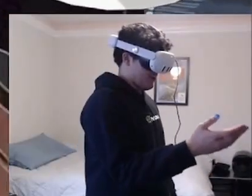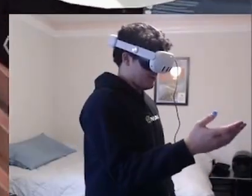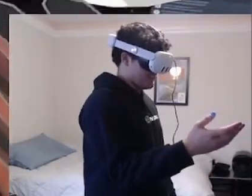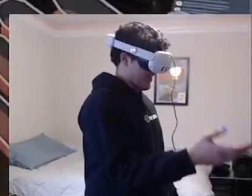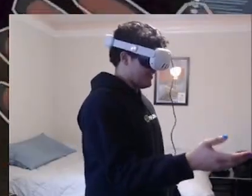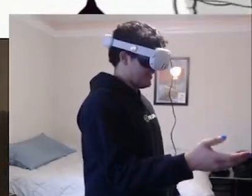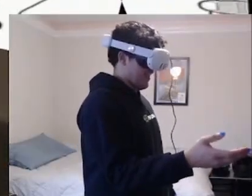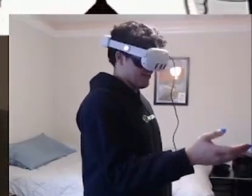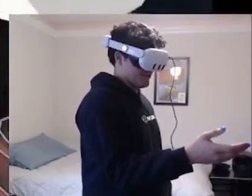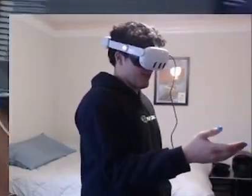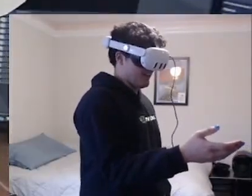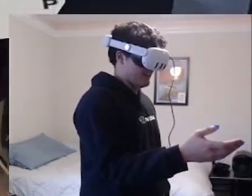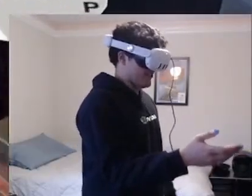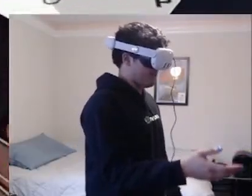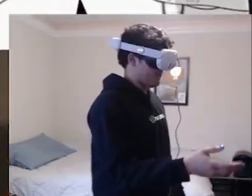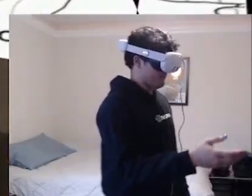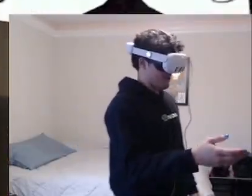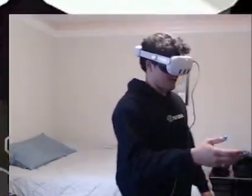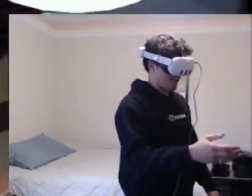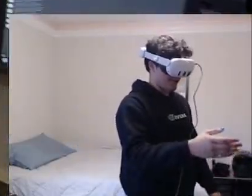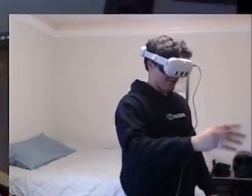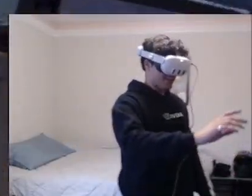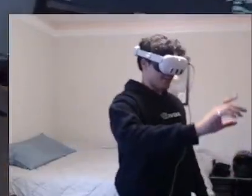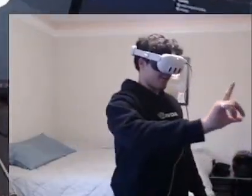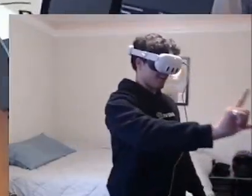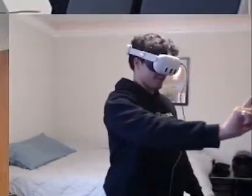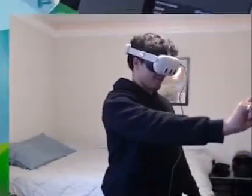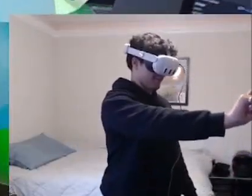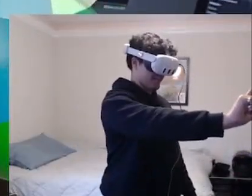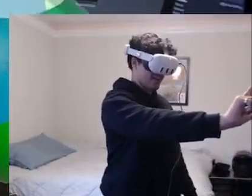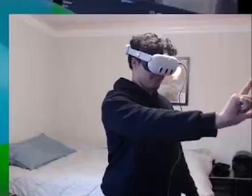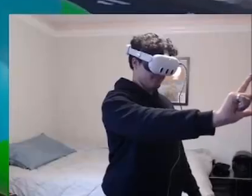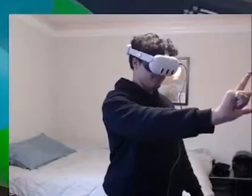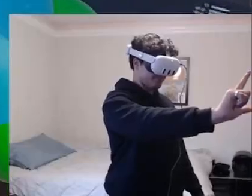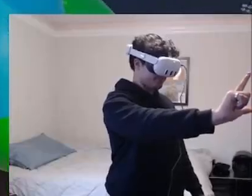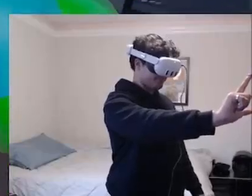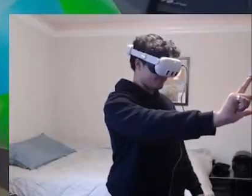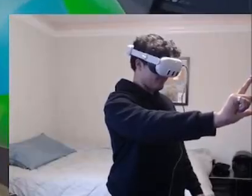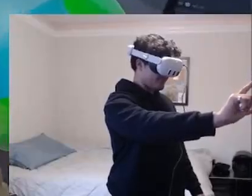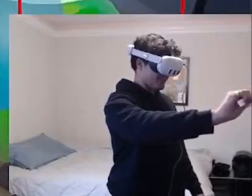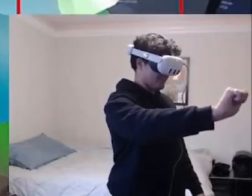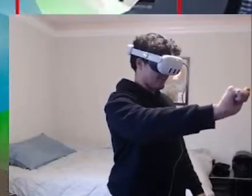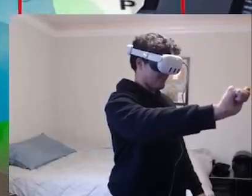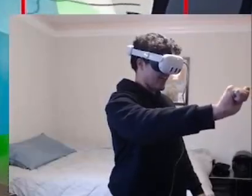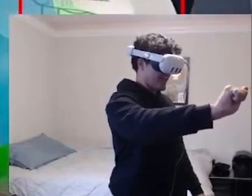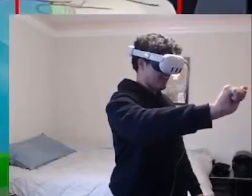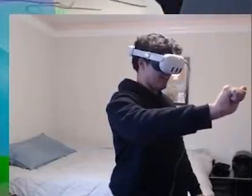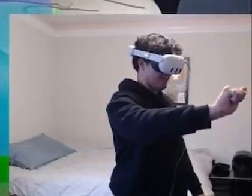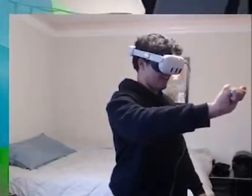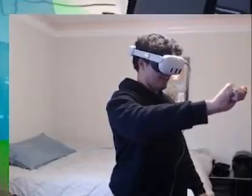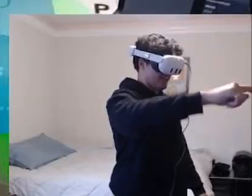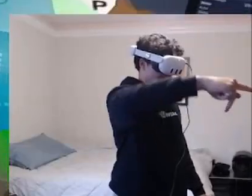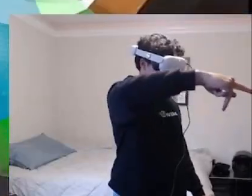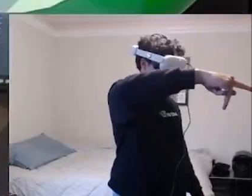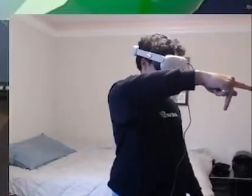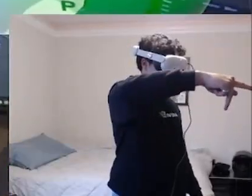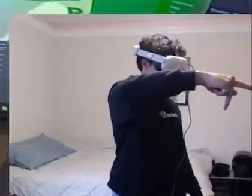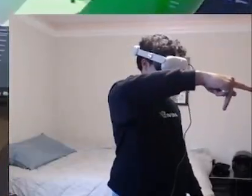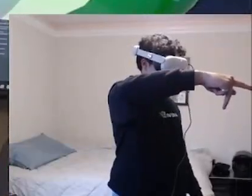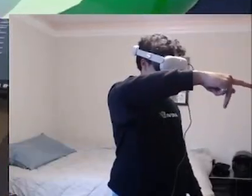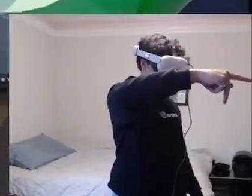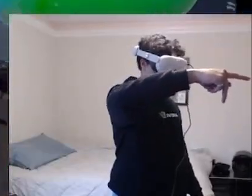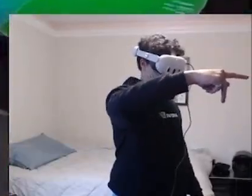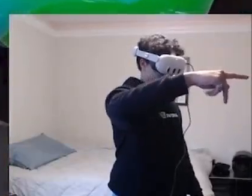through signing how to spell it. So I'll go ahead and start. So I'll give an L, then I'll give an A,